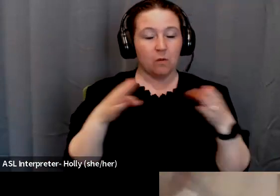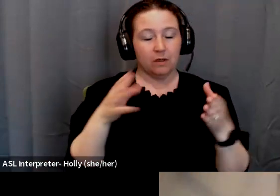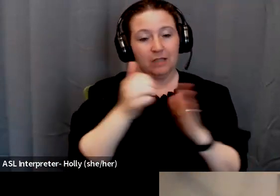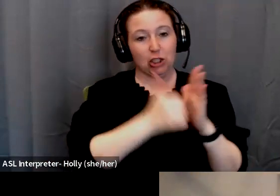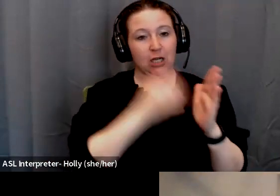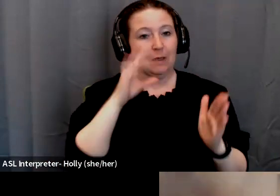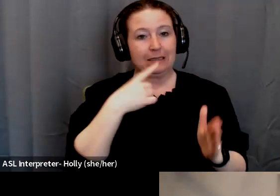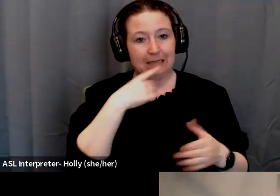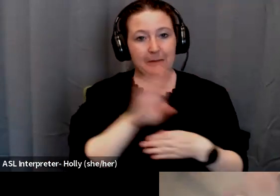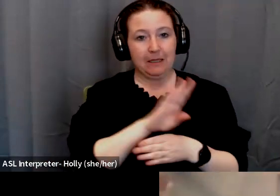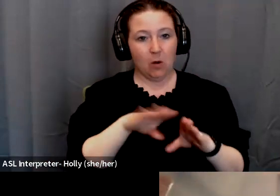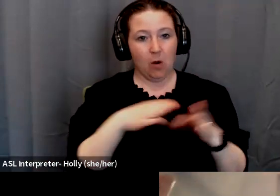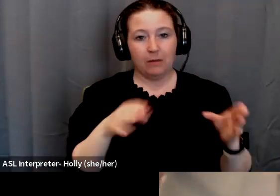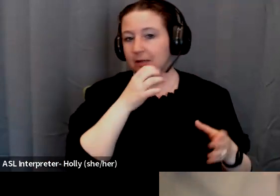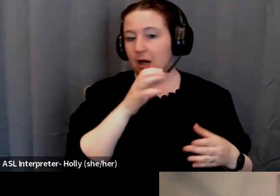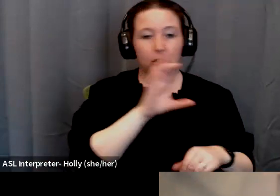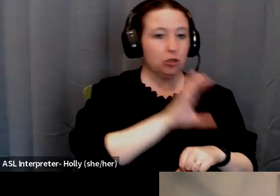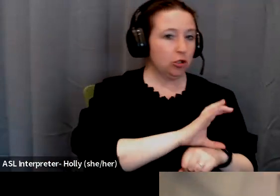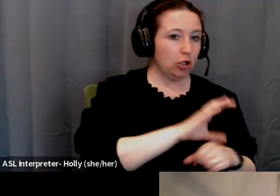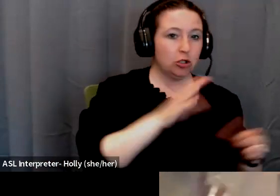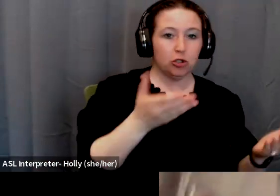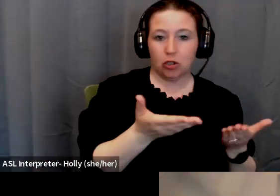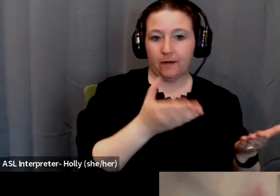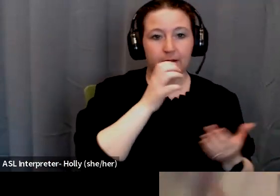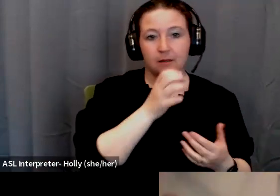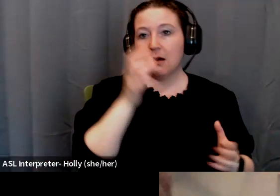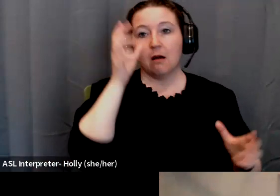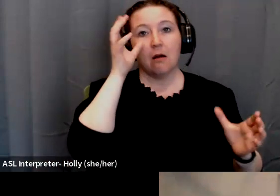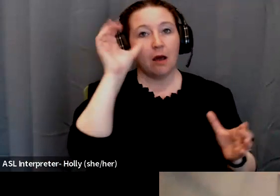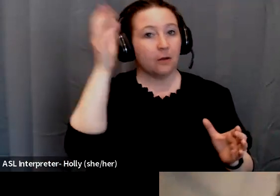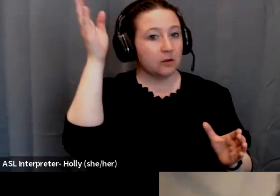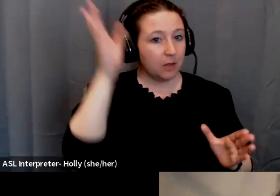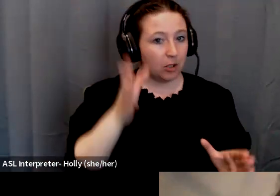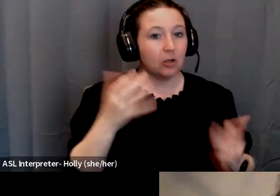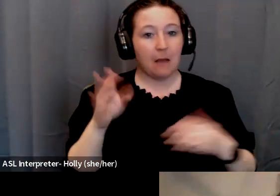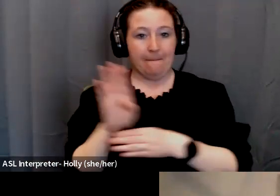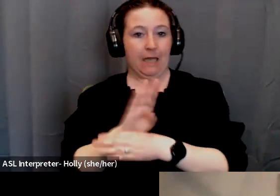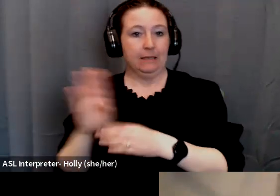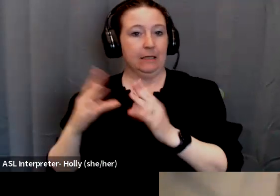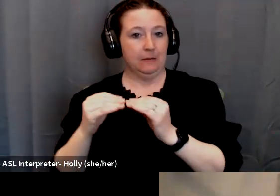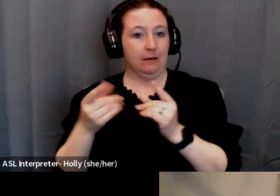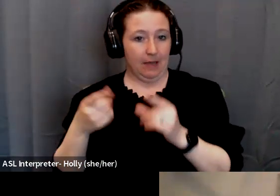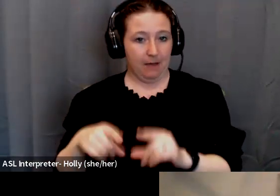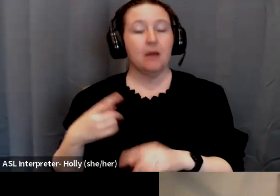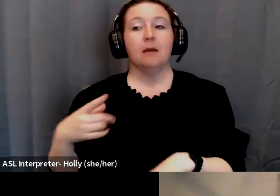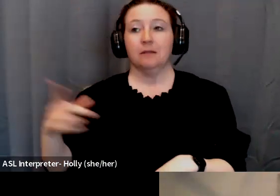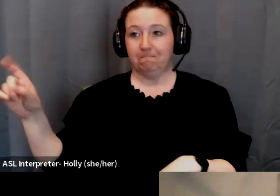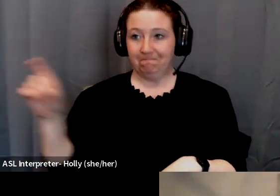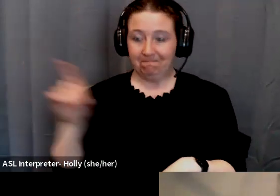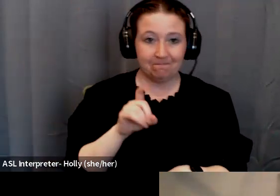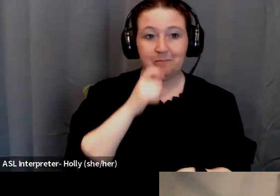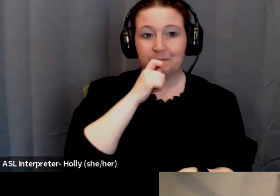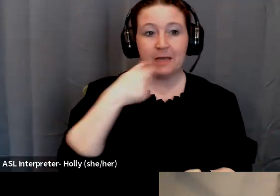will have it. We're not in church service. We're not listening to some other speaker. We're in a business session. You stand up to the microphone and you say,